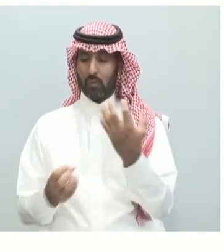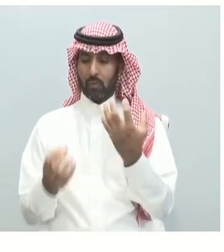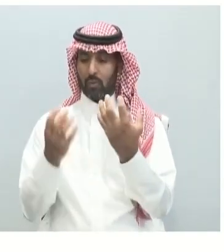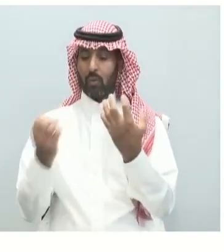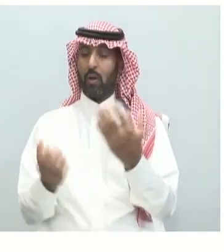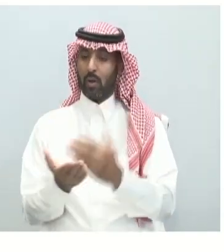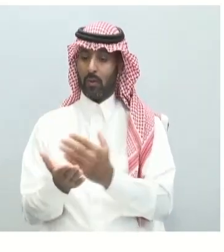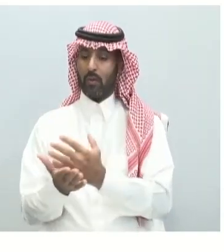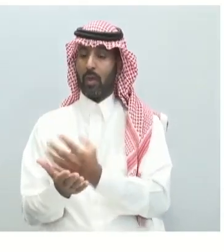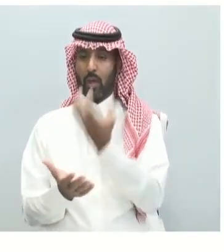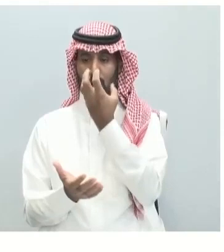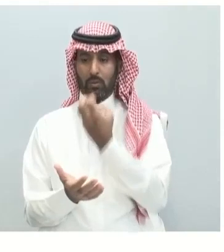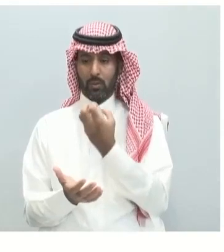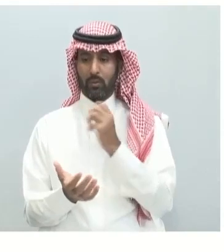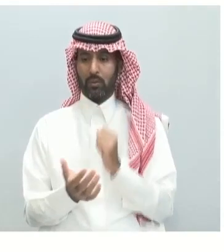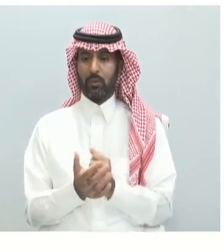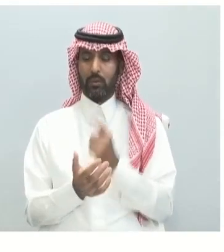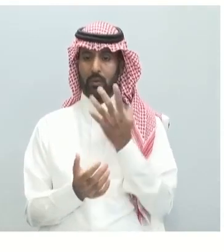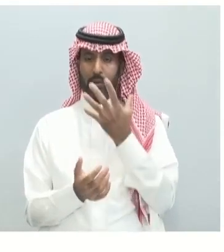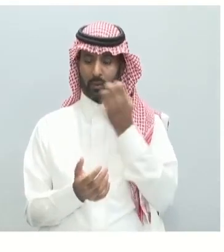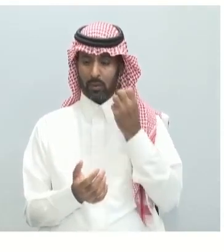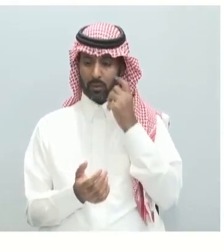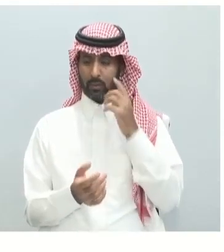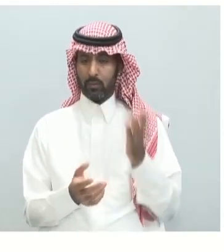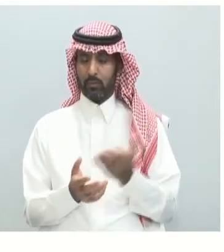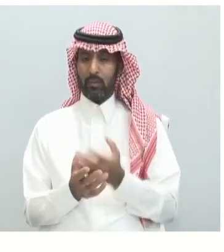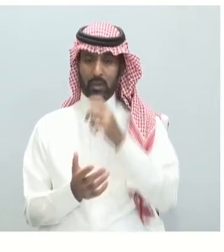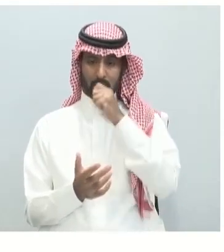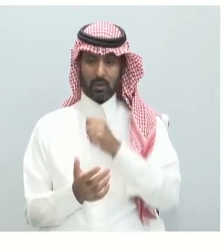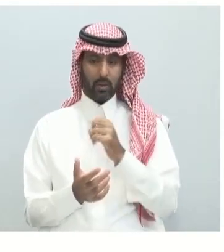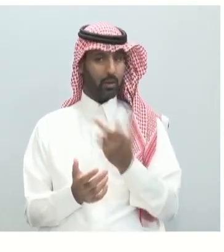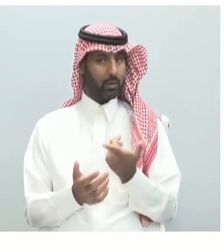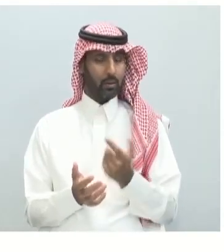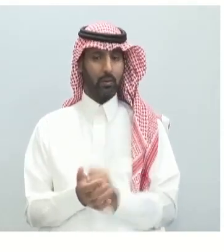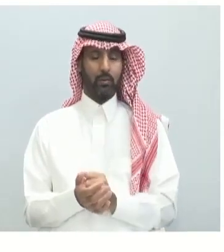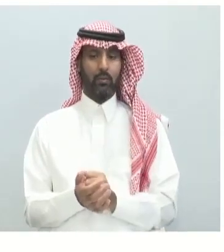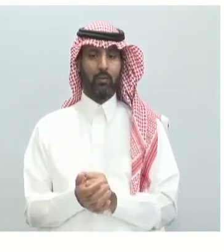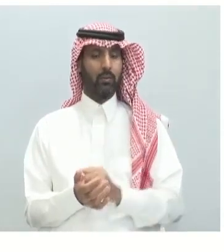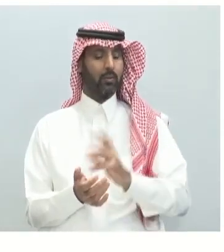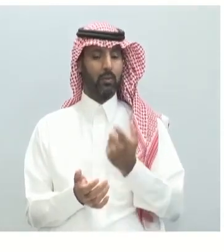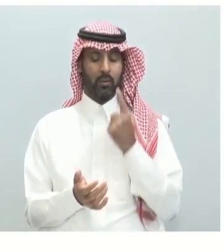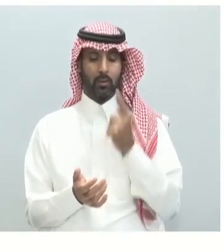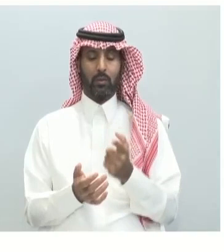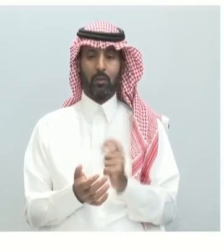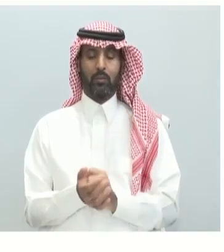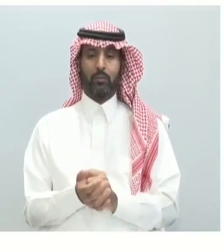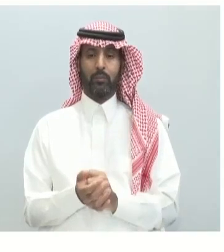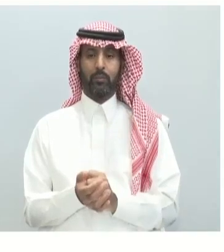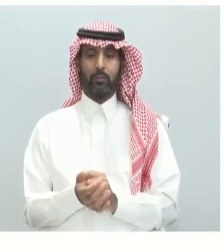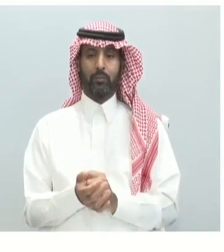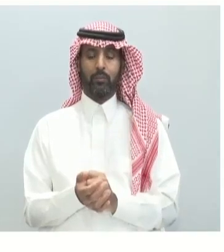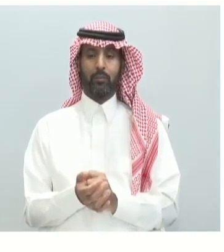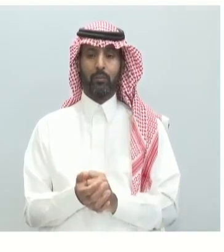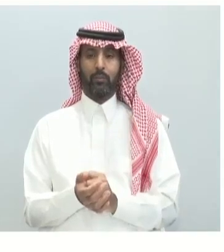and vegetables, farm animals and meat. Again, number two, produce probably means